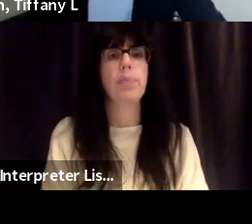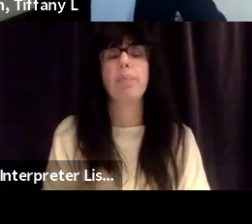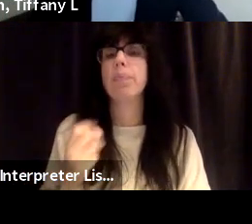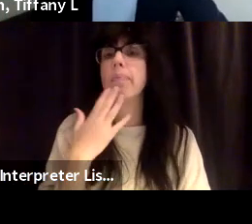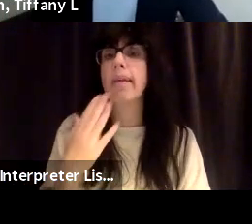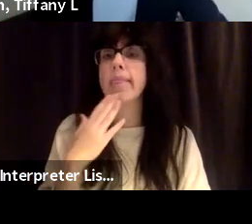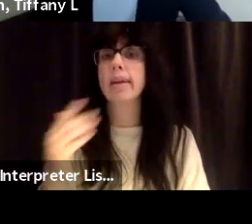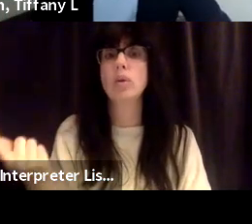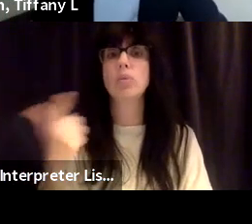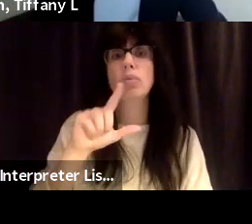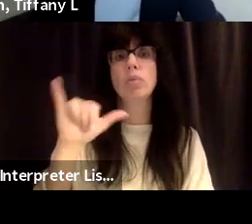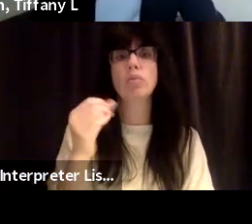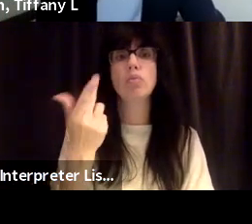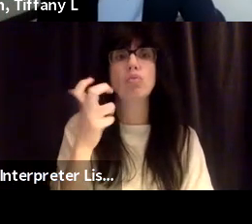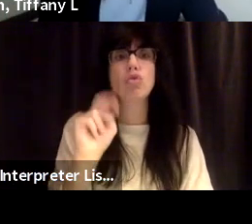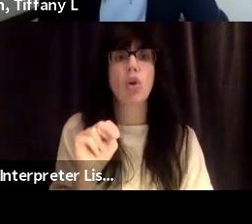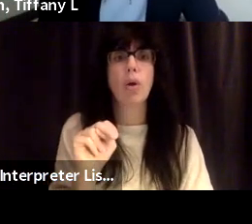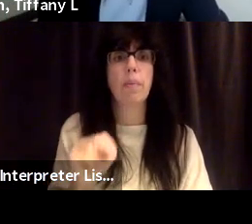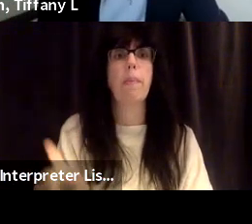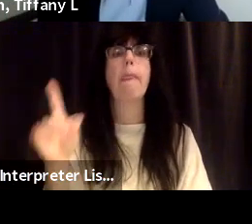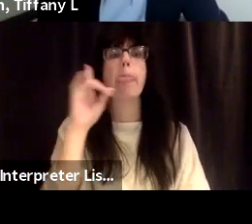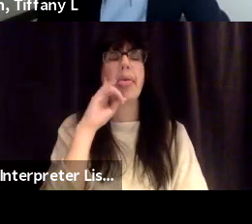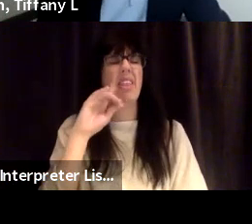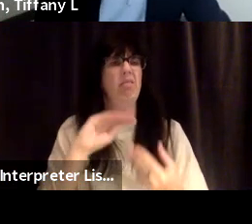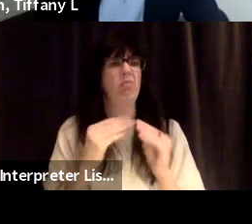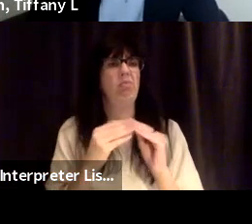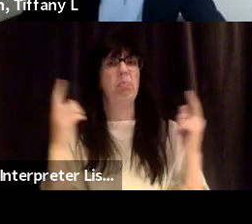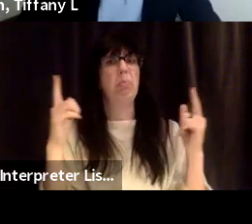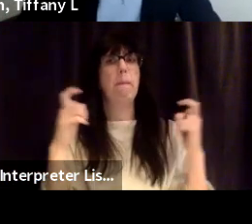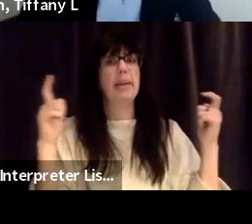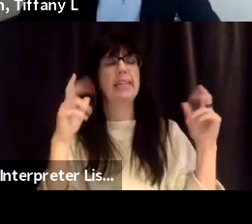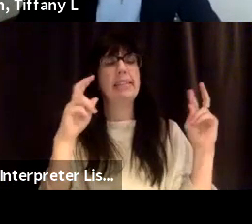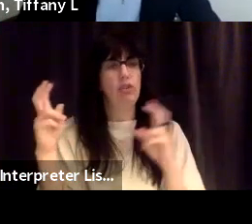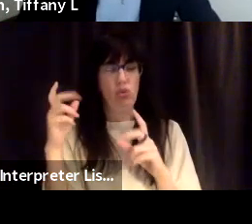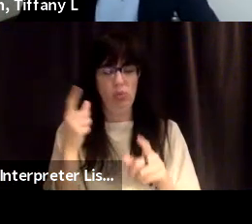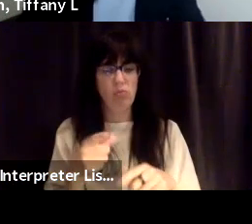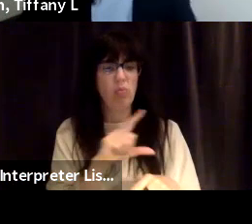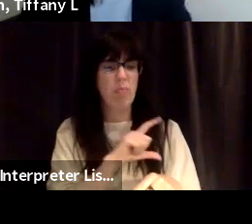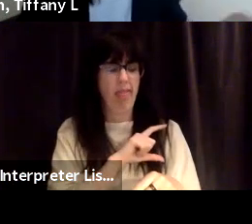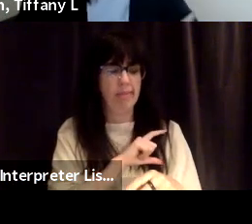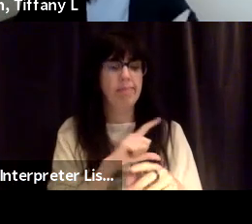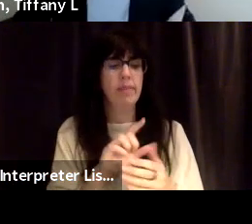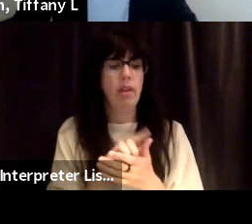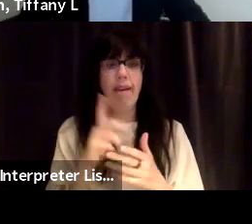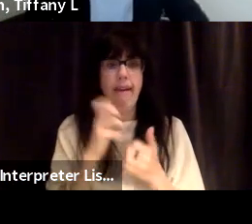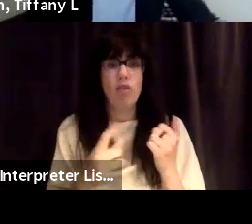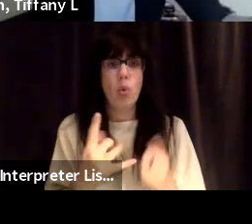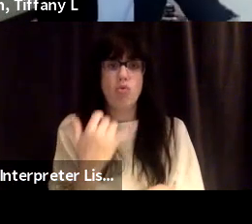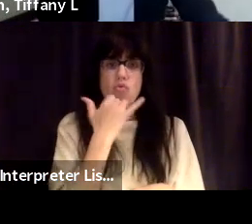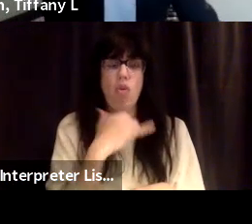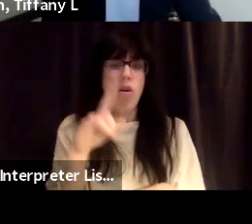John. I think it's the number one issue. I think that everyone here is wrong about this